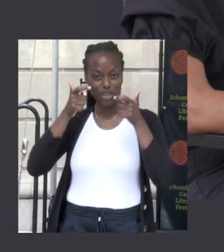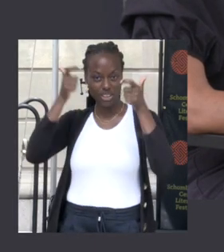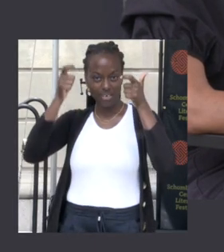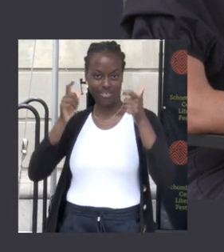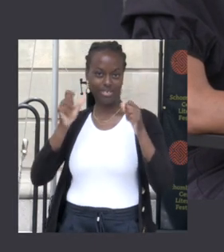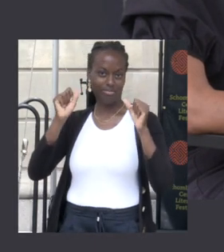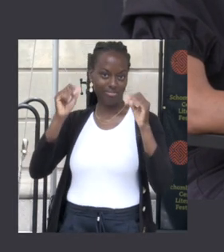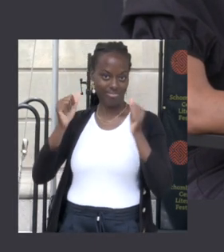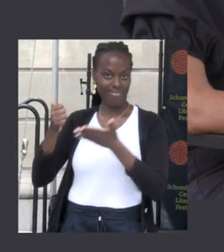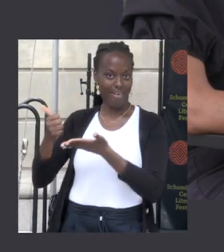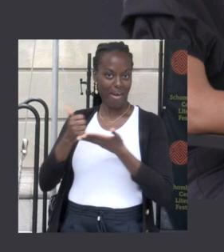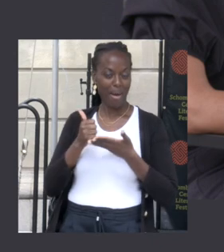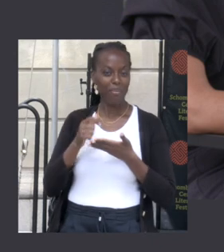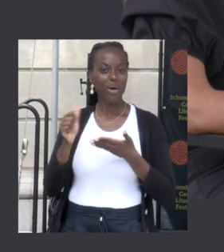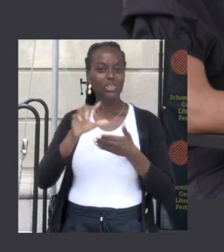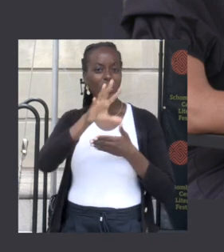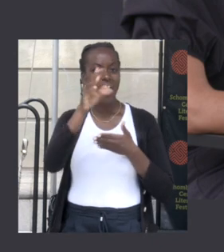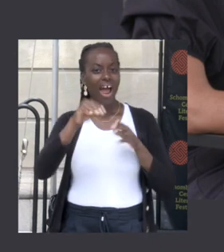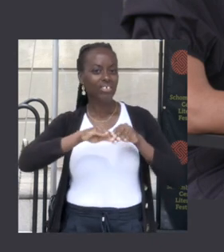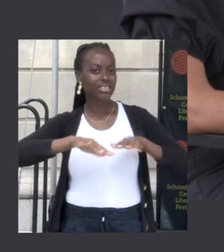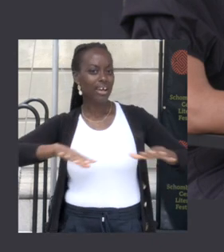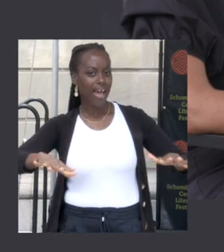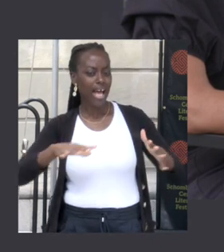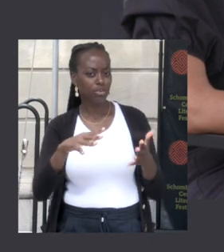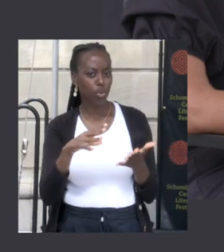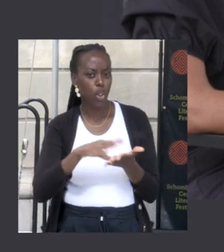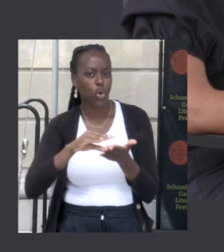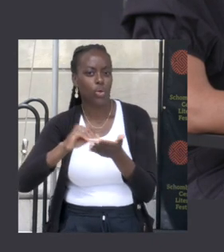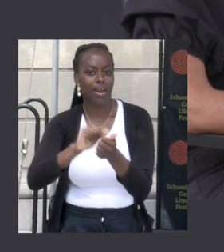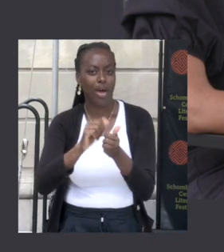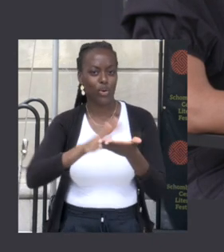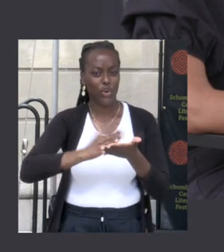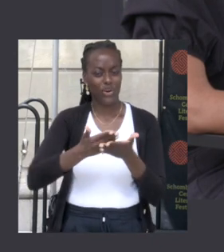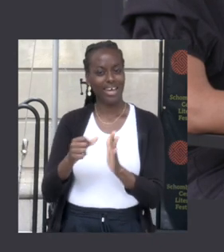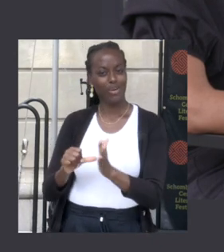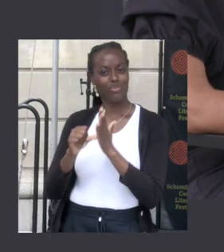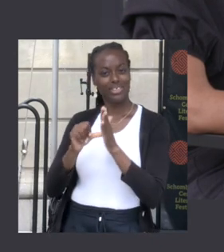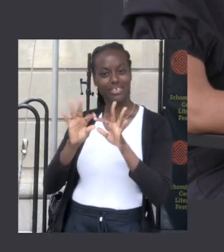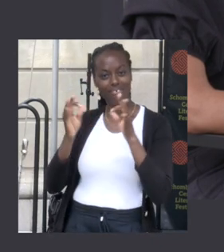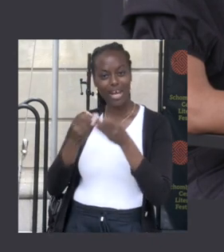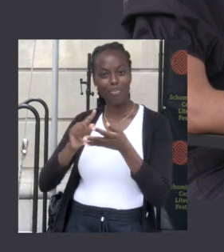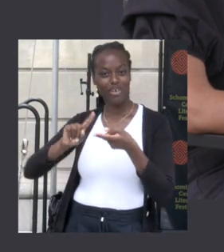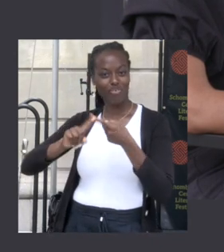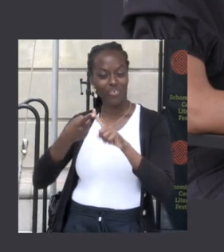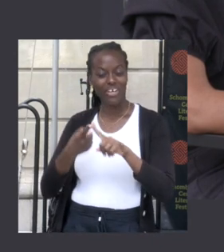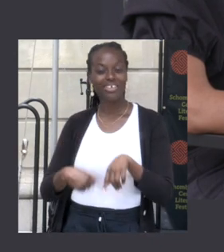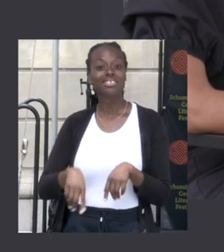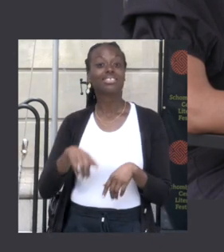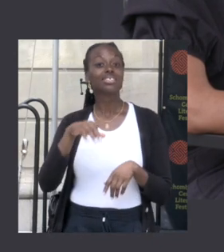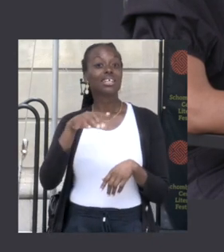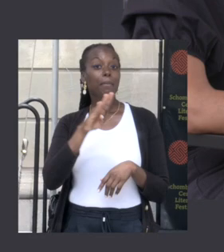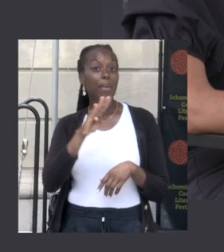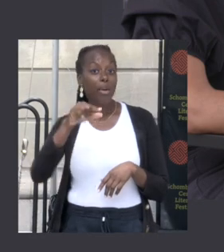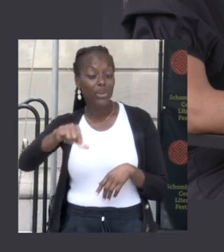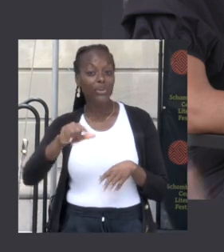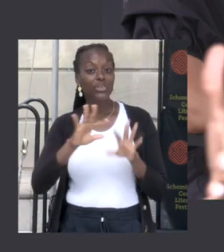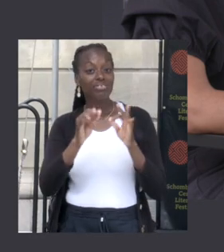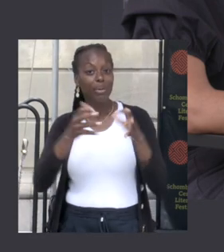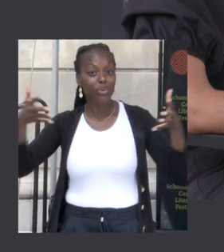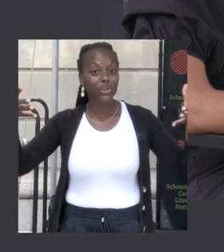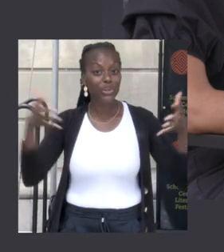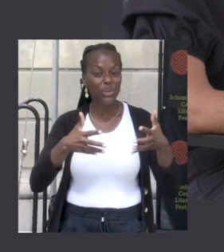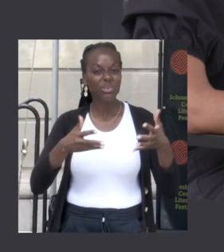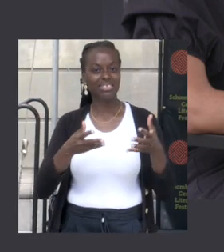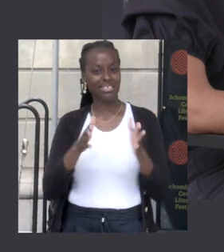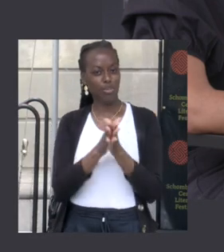African diasporic cooking repertoire and impress your family and friends. Pass it around at cookouts, barbecues, and family reunions. Like Black